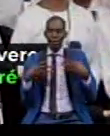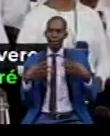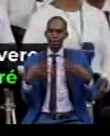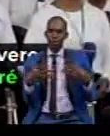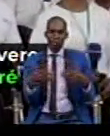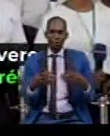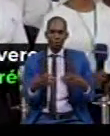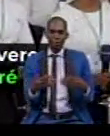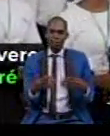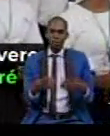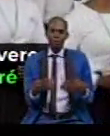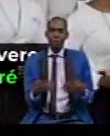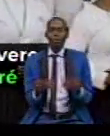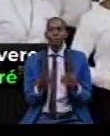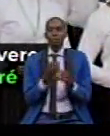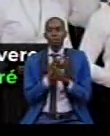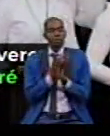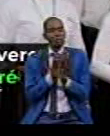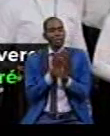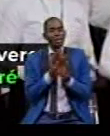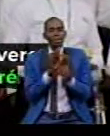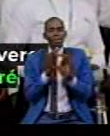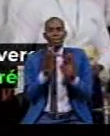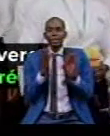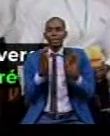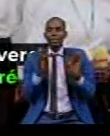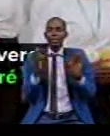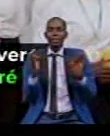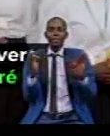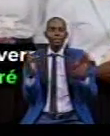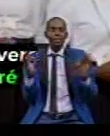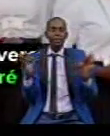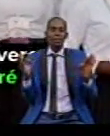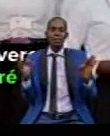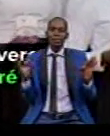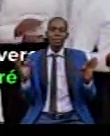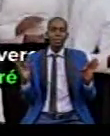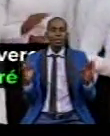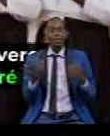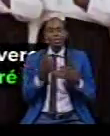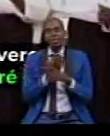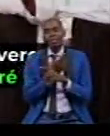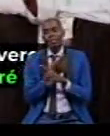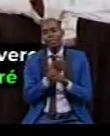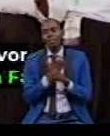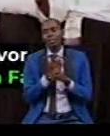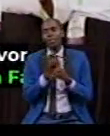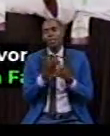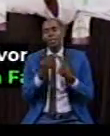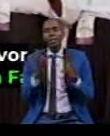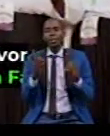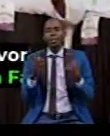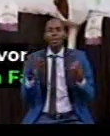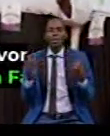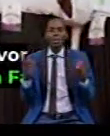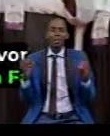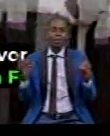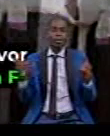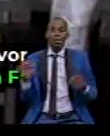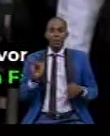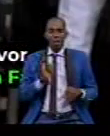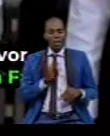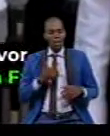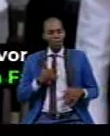have saved them. Confirm it, Lord, in their heart with a witness and with a good life